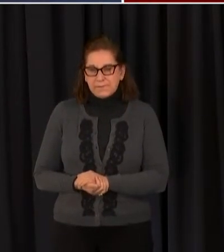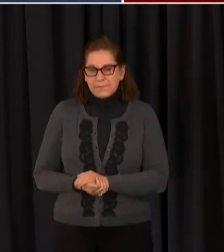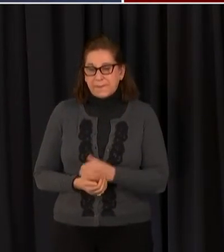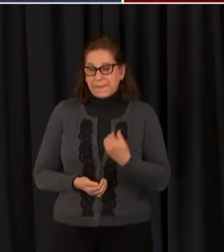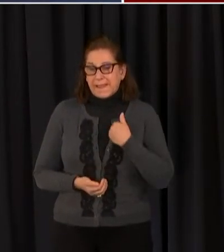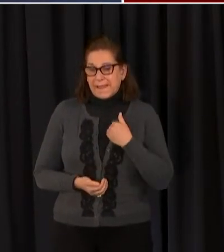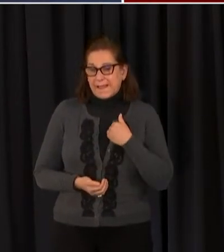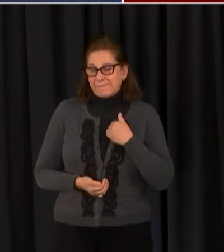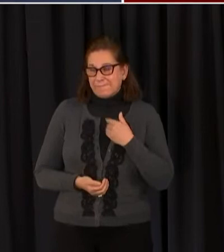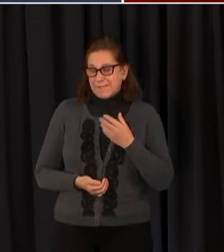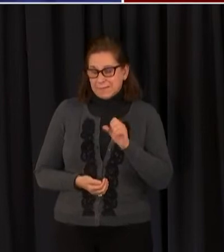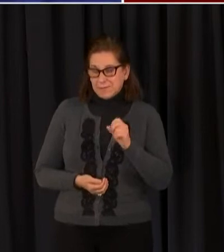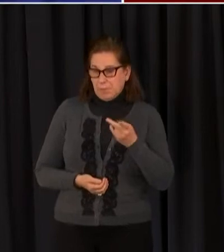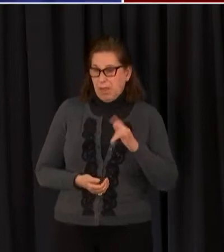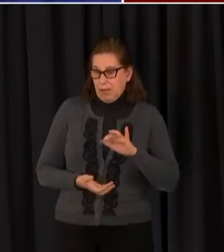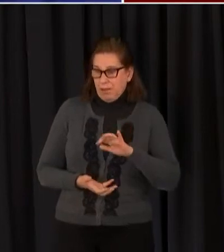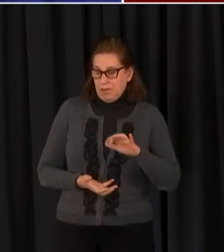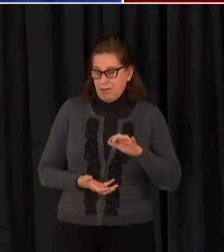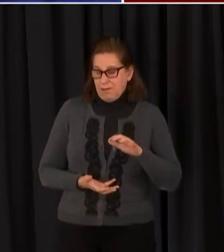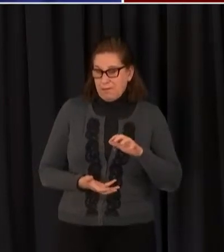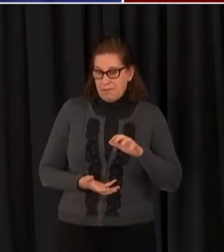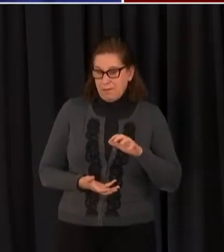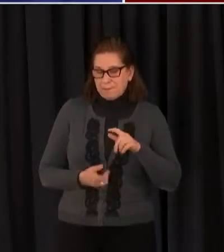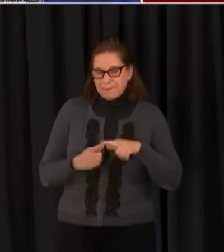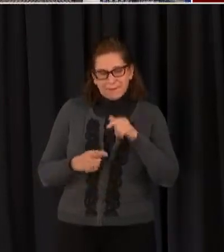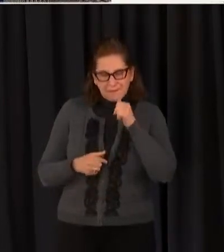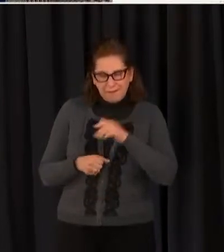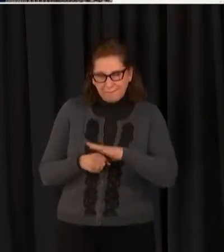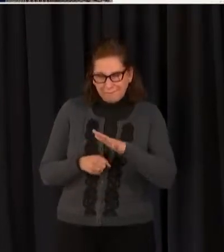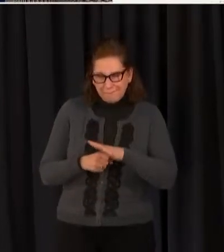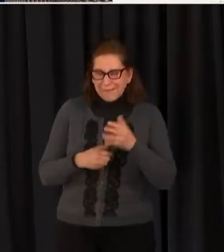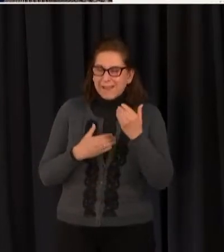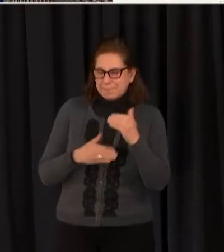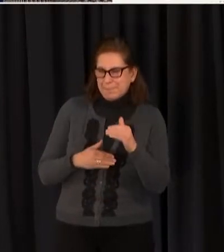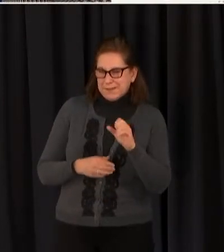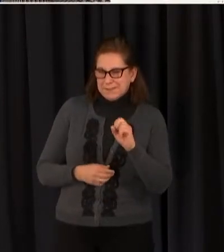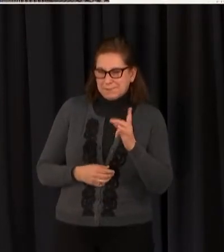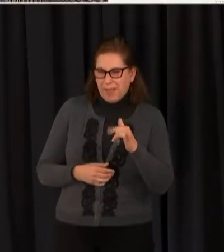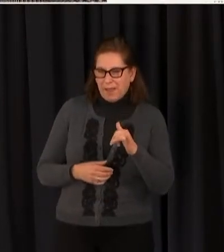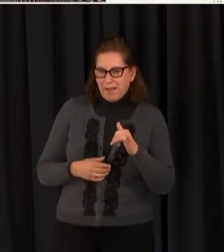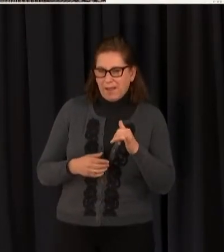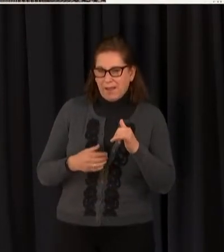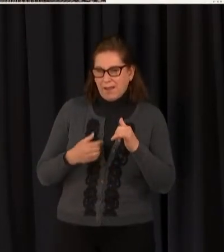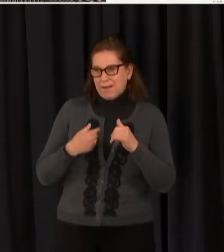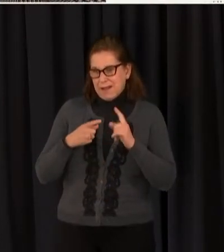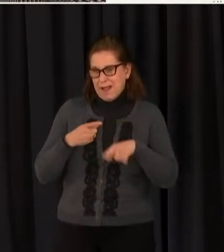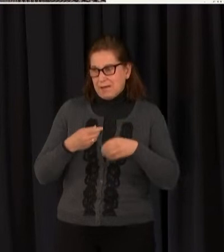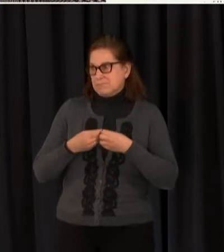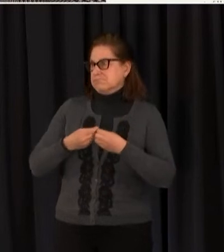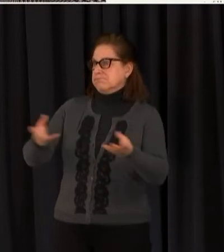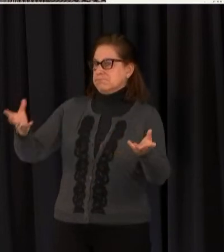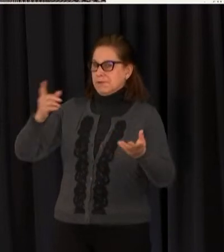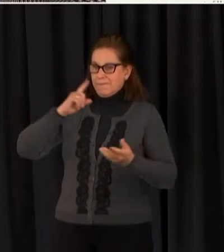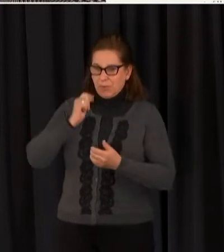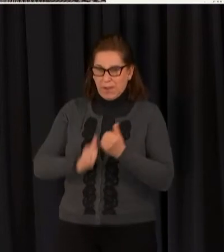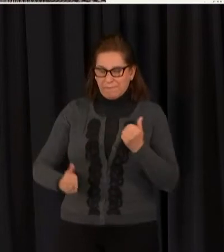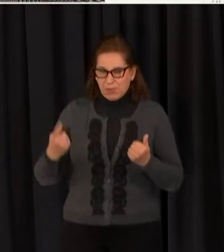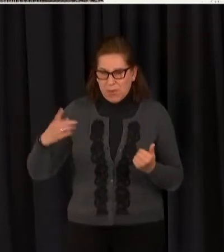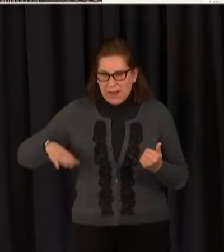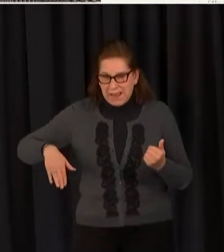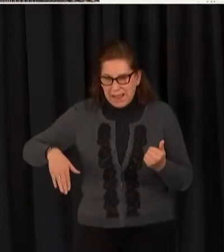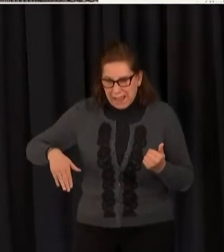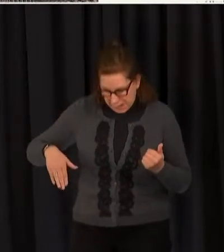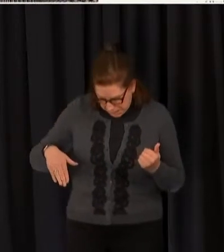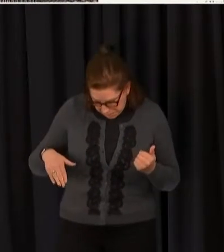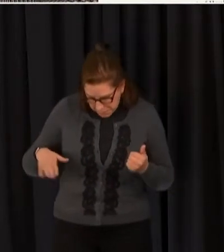demand, has not been able to create eligibility access for some of our essential workers in a number